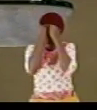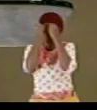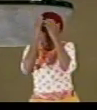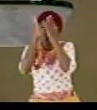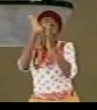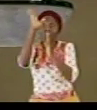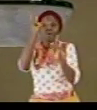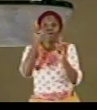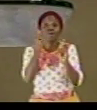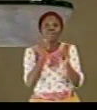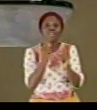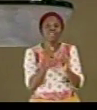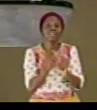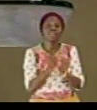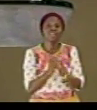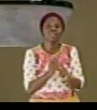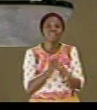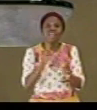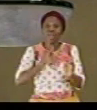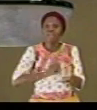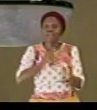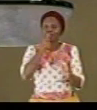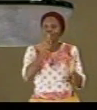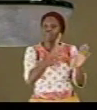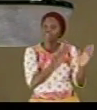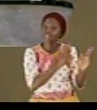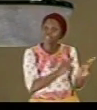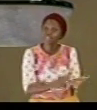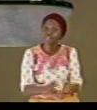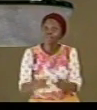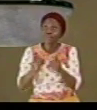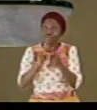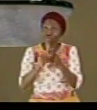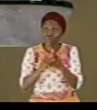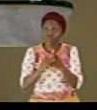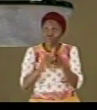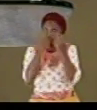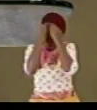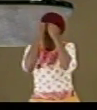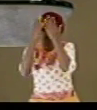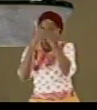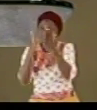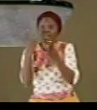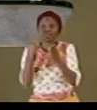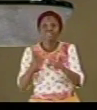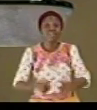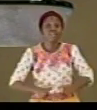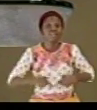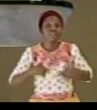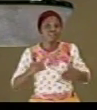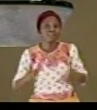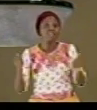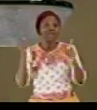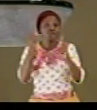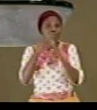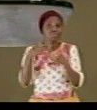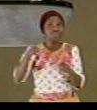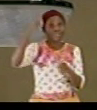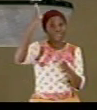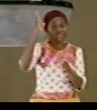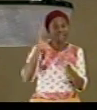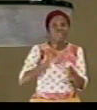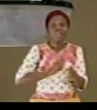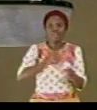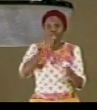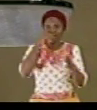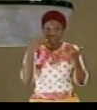thy word. I am ready to obey the living word of God. I am